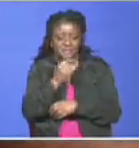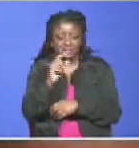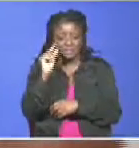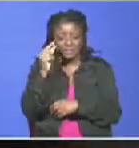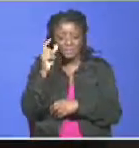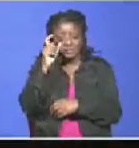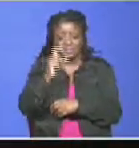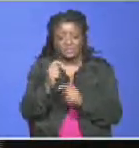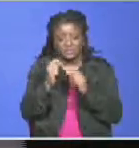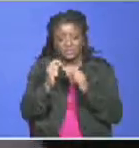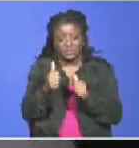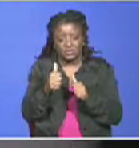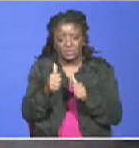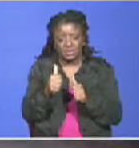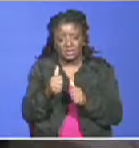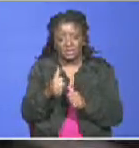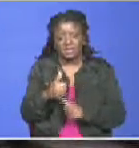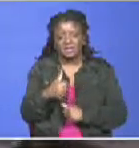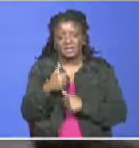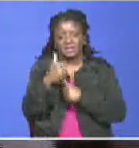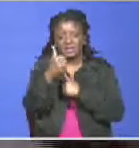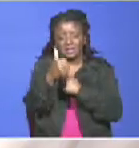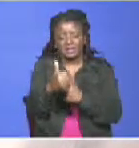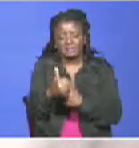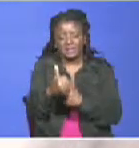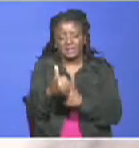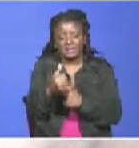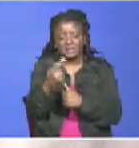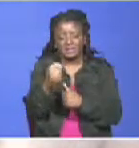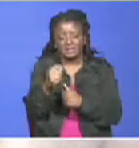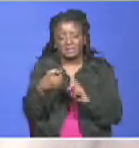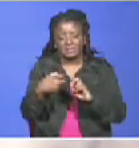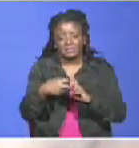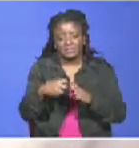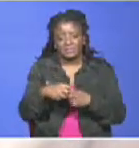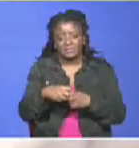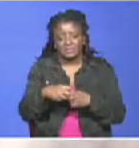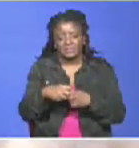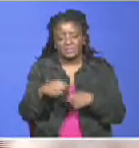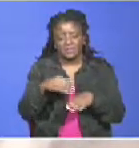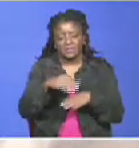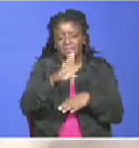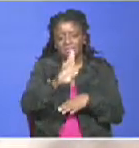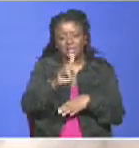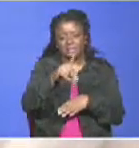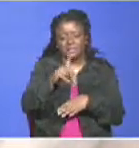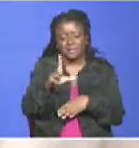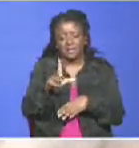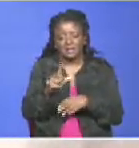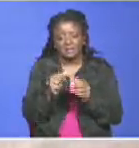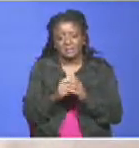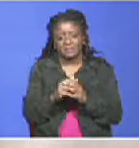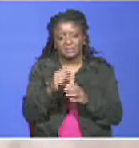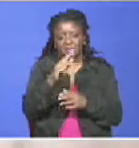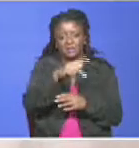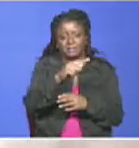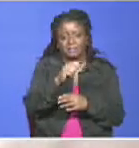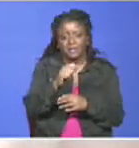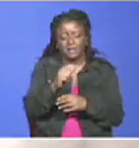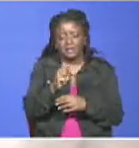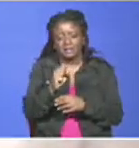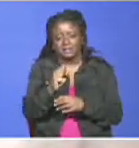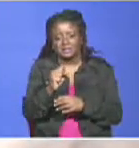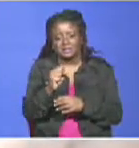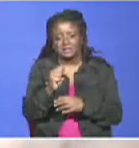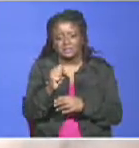dilemma at BPL. Pat's senior home citizens would not have lost the 4 air conditioners